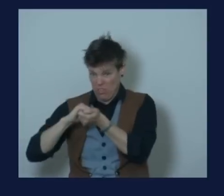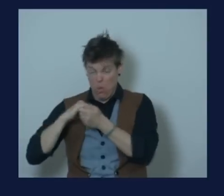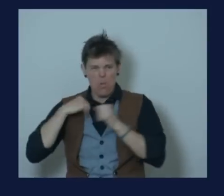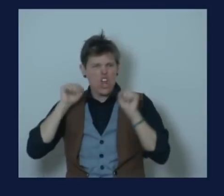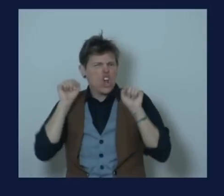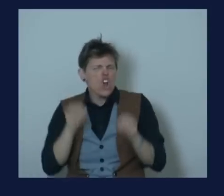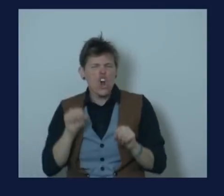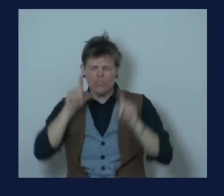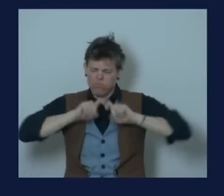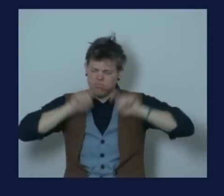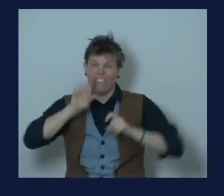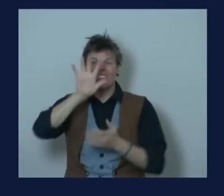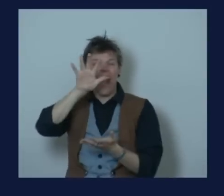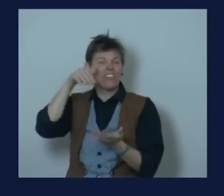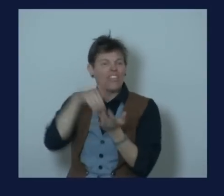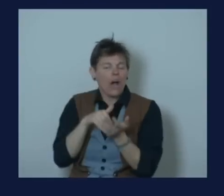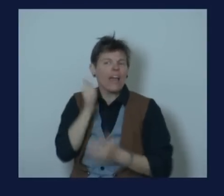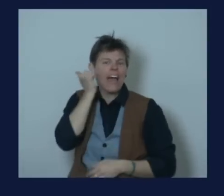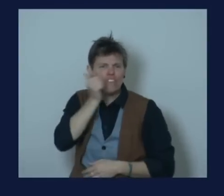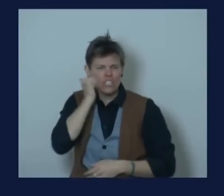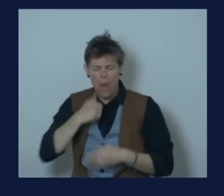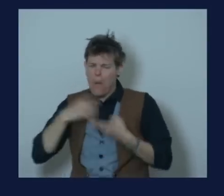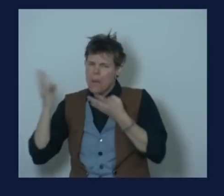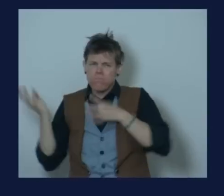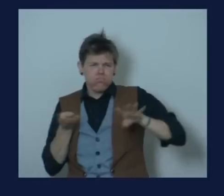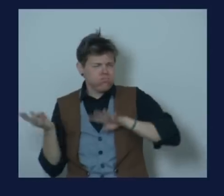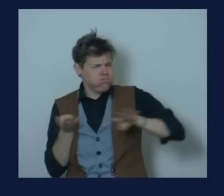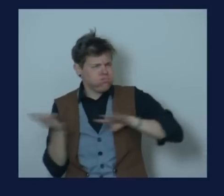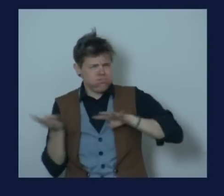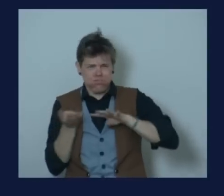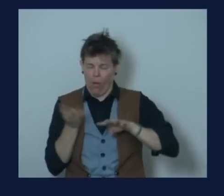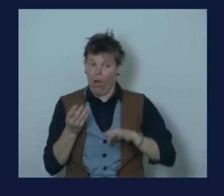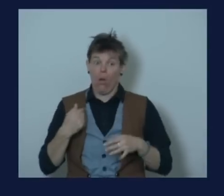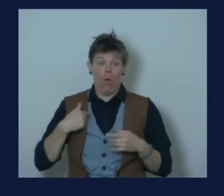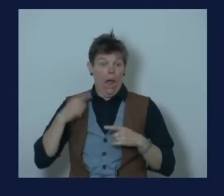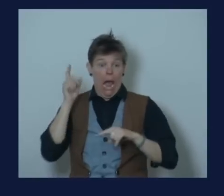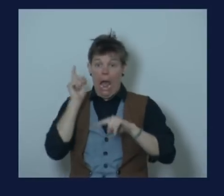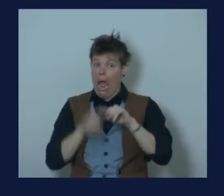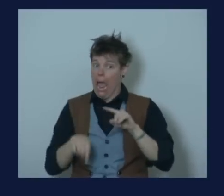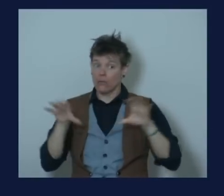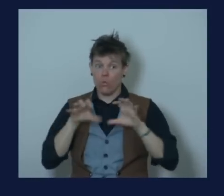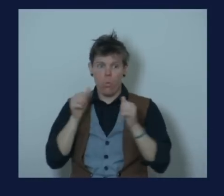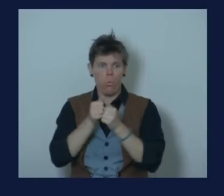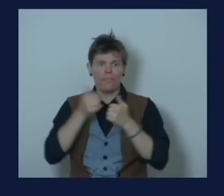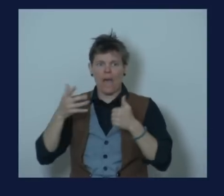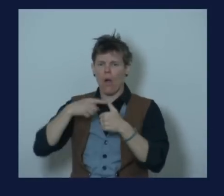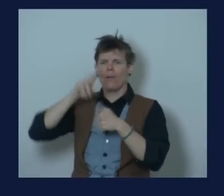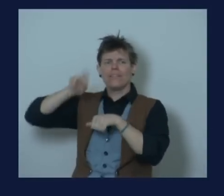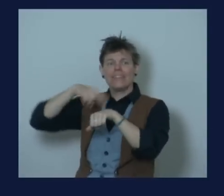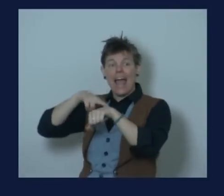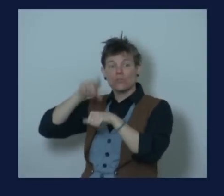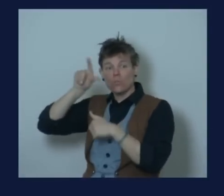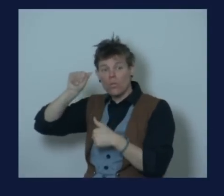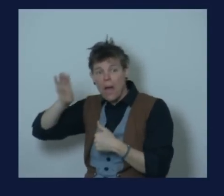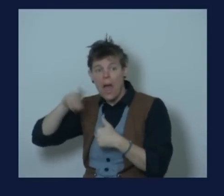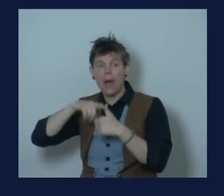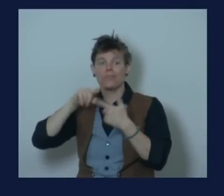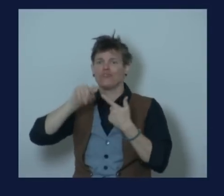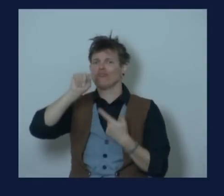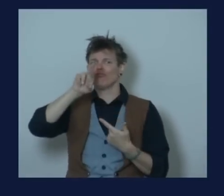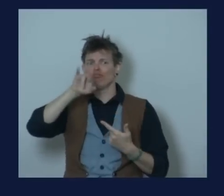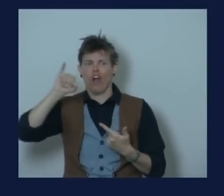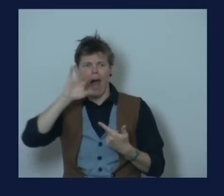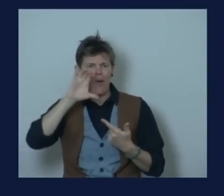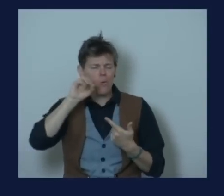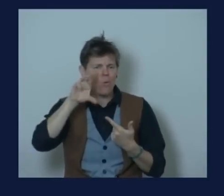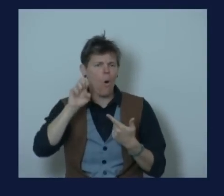full capacity. Department of Health could not do that without TriCore and the national labs and our other partners who have assisted us to get there. But the strategy